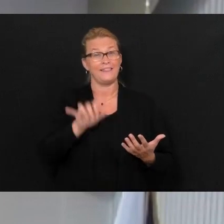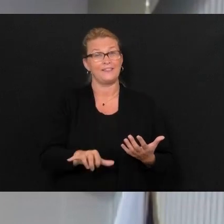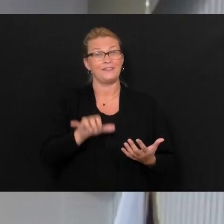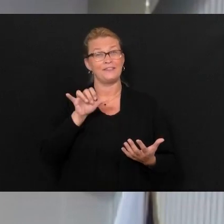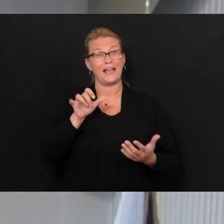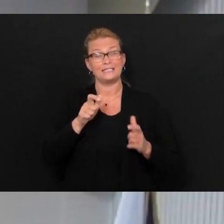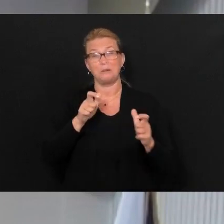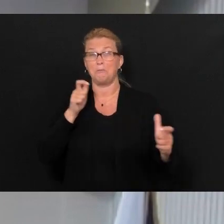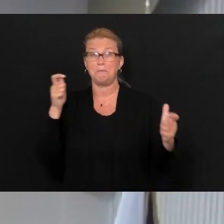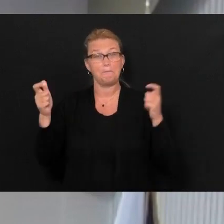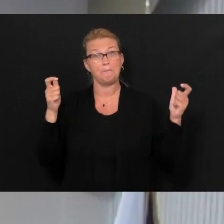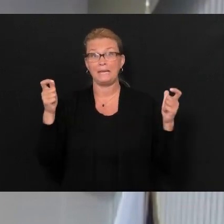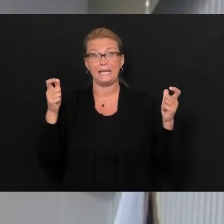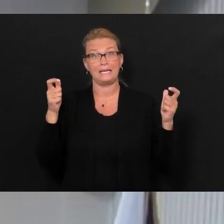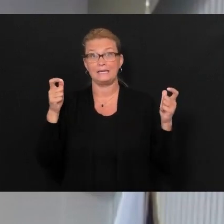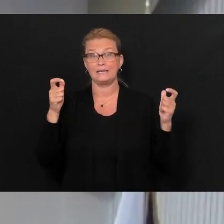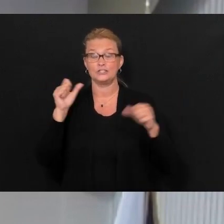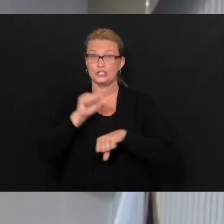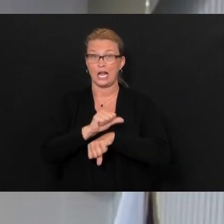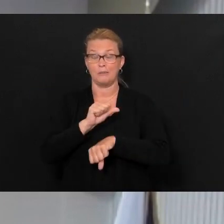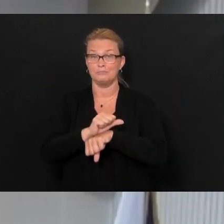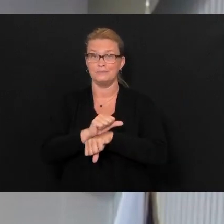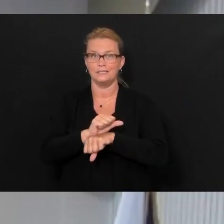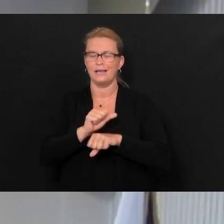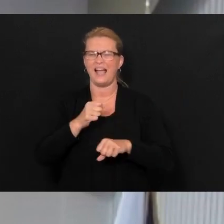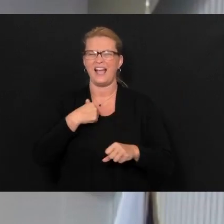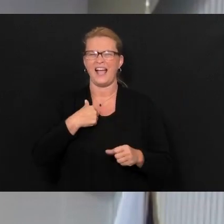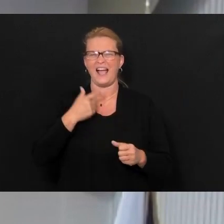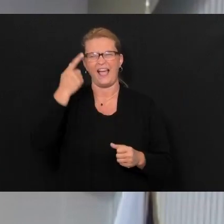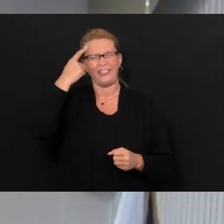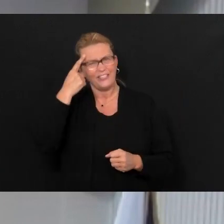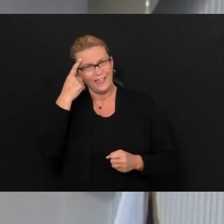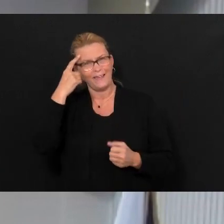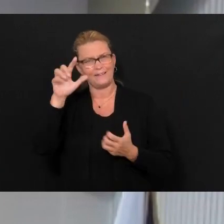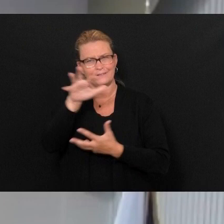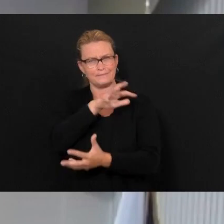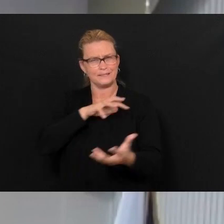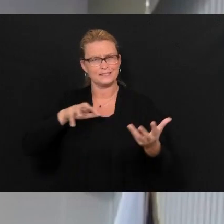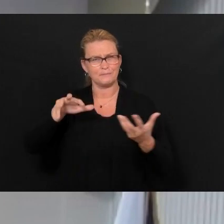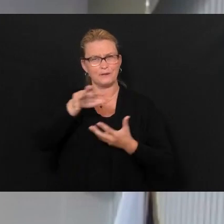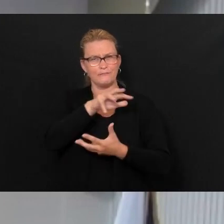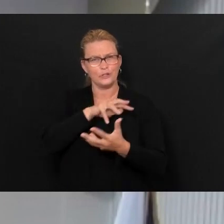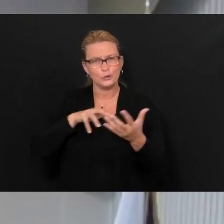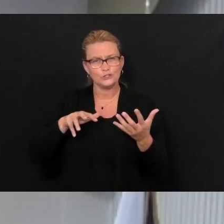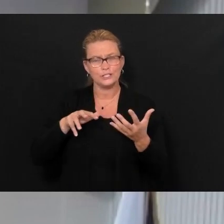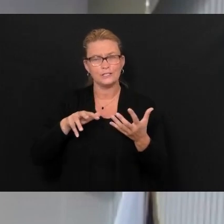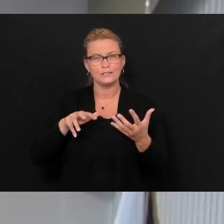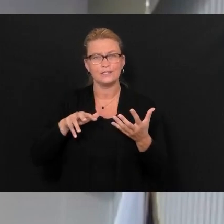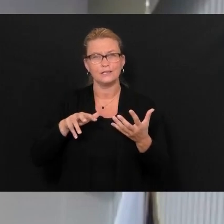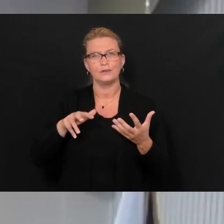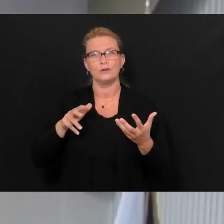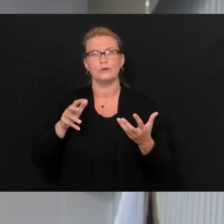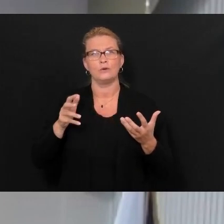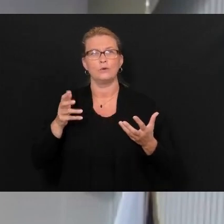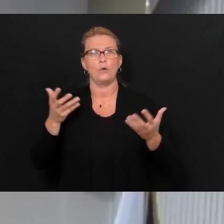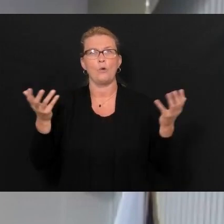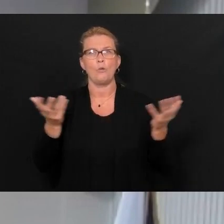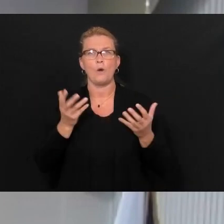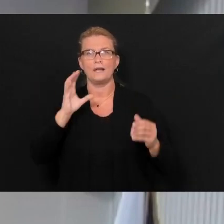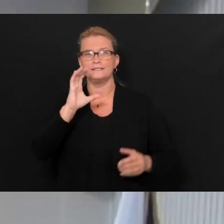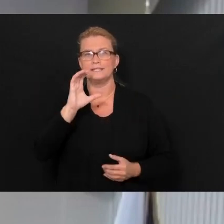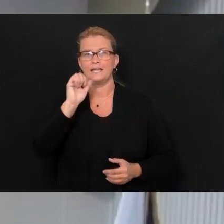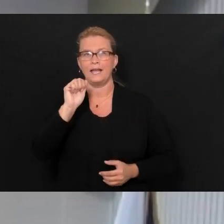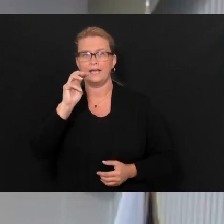a huge undertaking. I think there's been some confusion perhaps with regard to what CMC